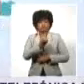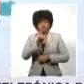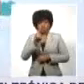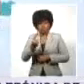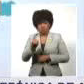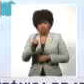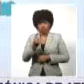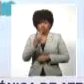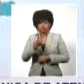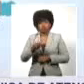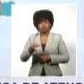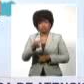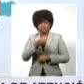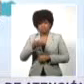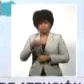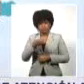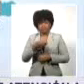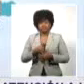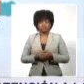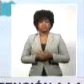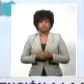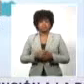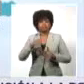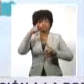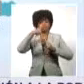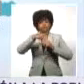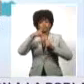and Matanzas has